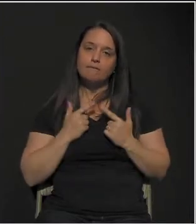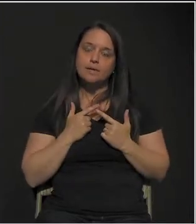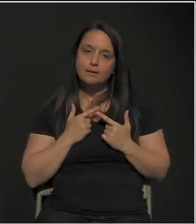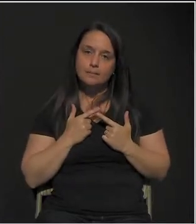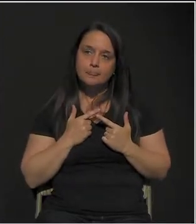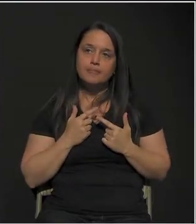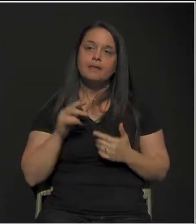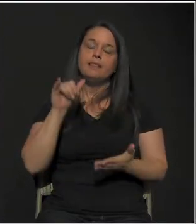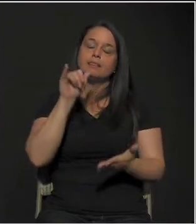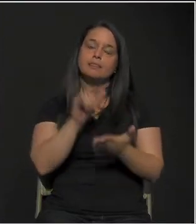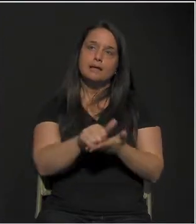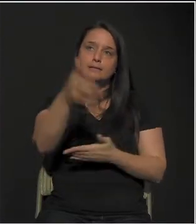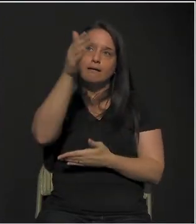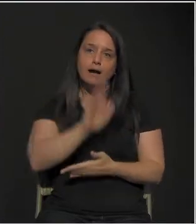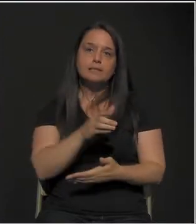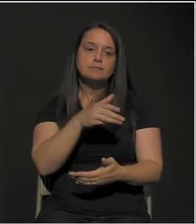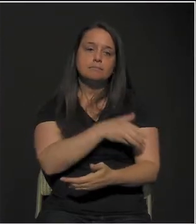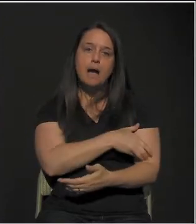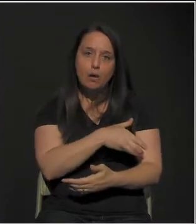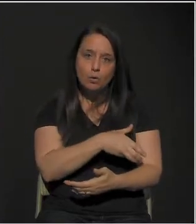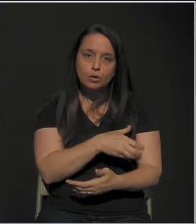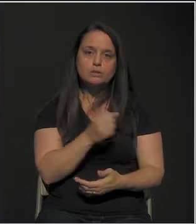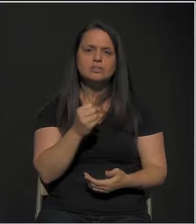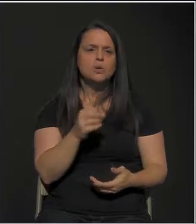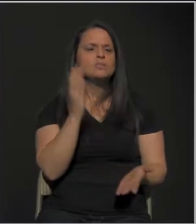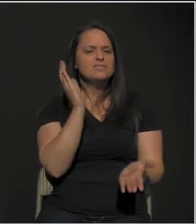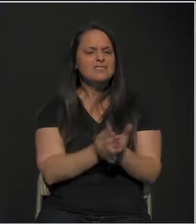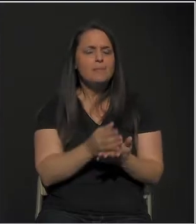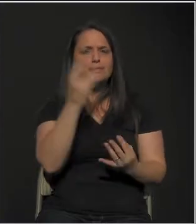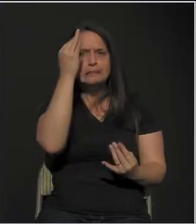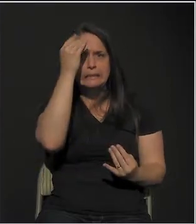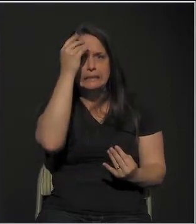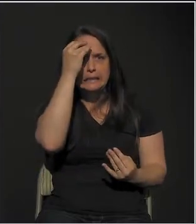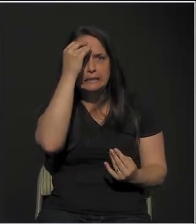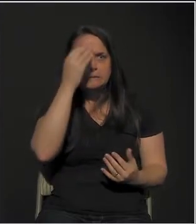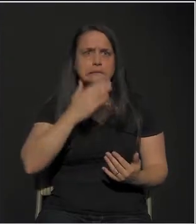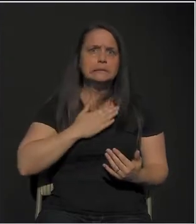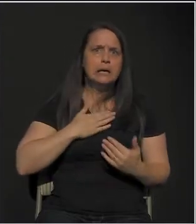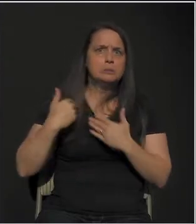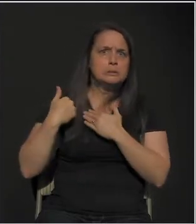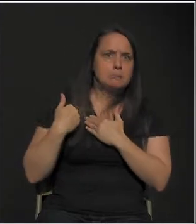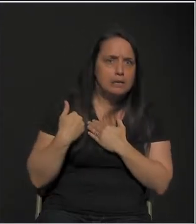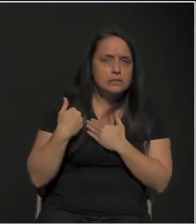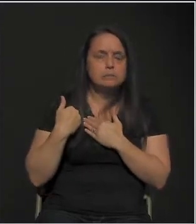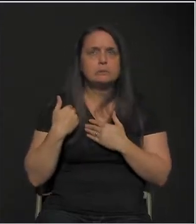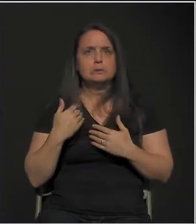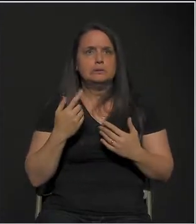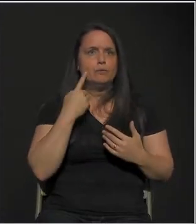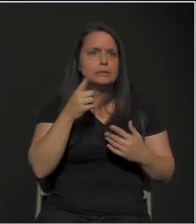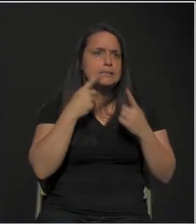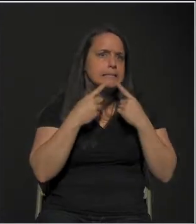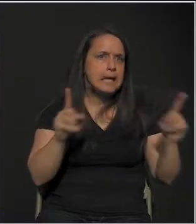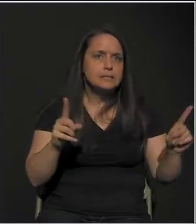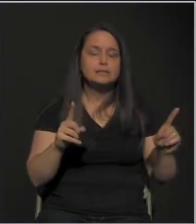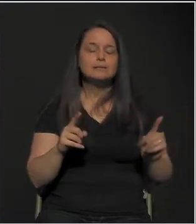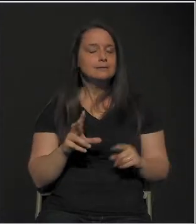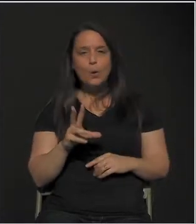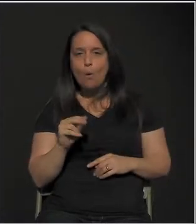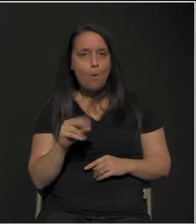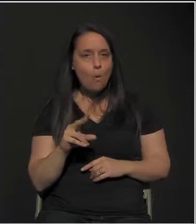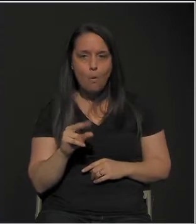That's the power of God. So quit thinking that the success of the gospel is dependent on you. It's